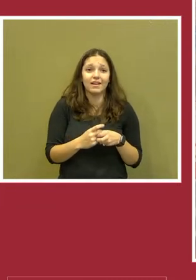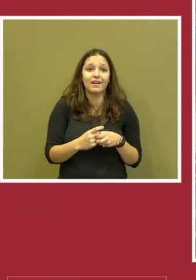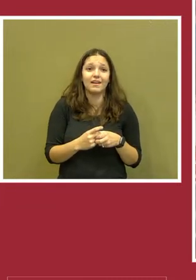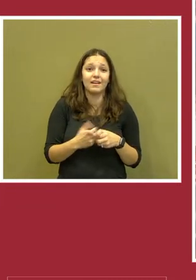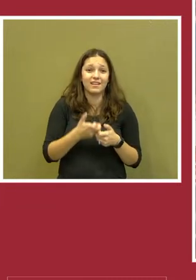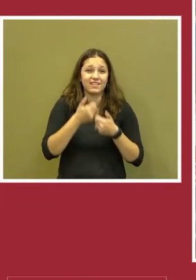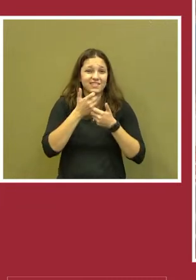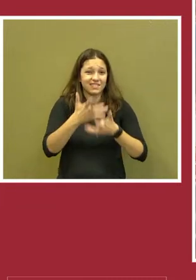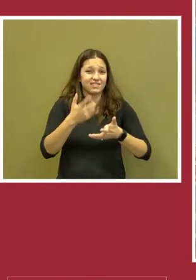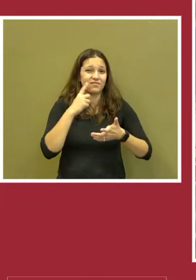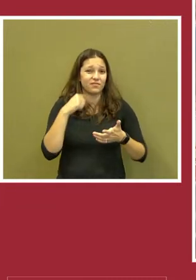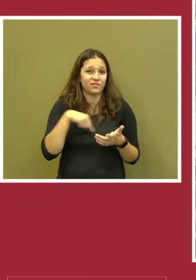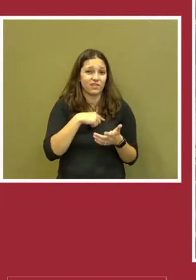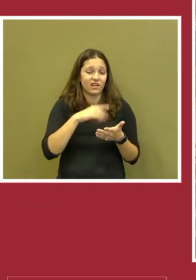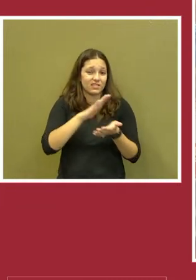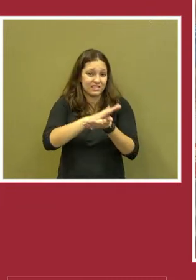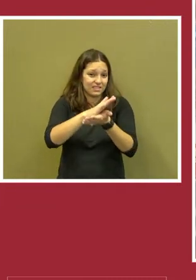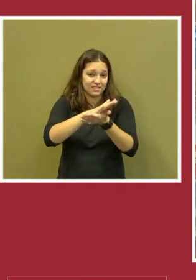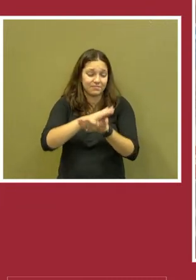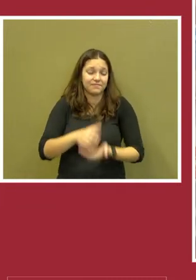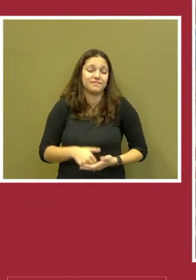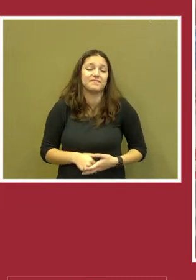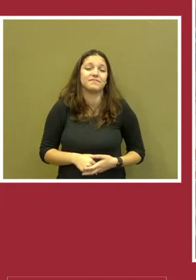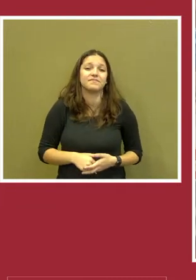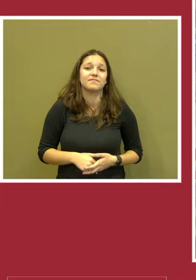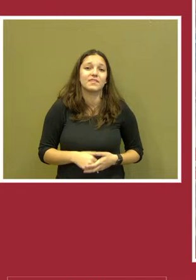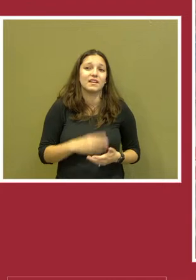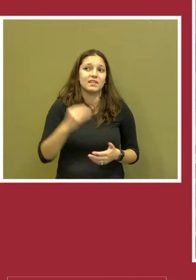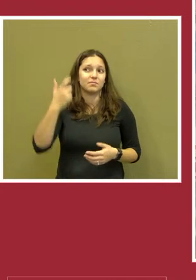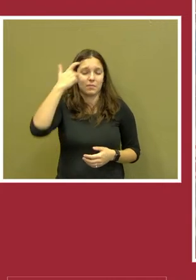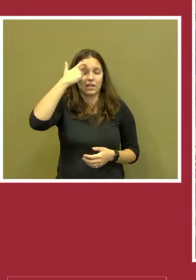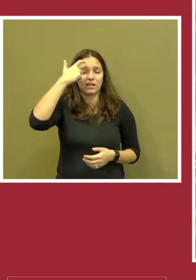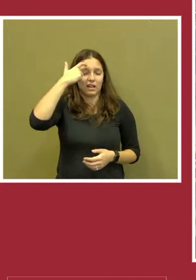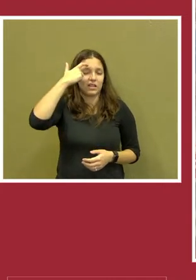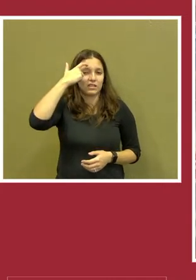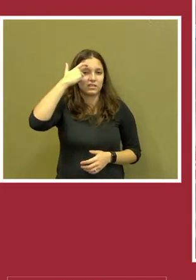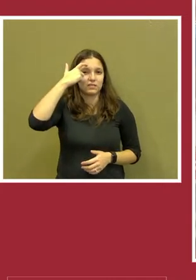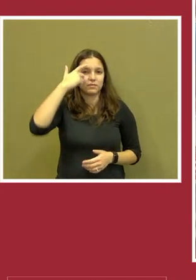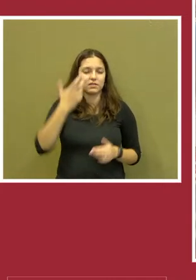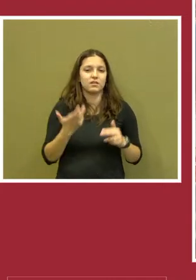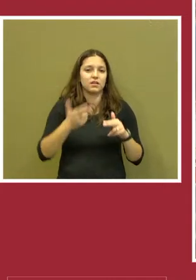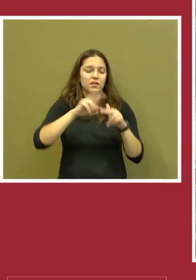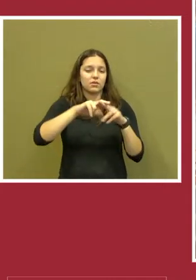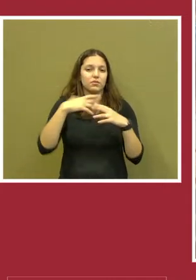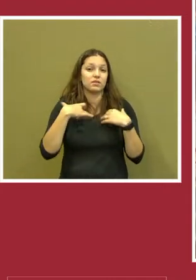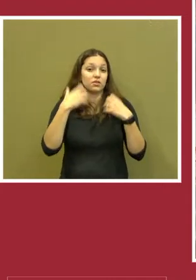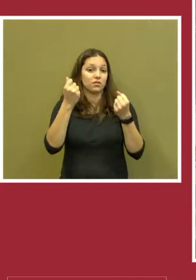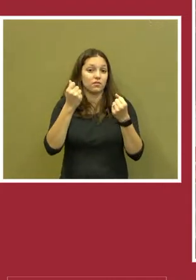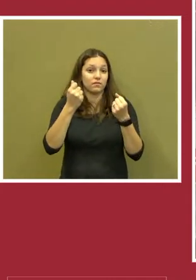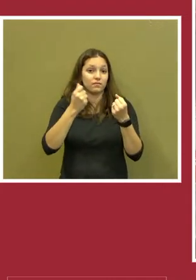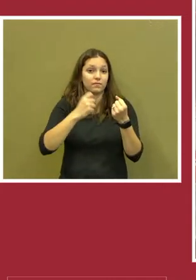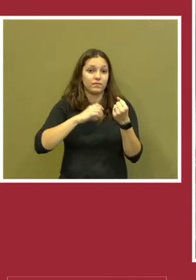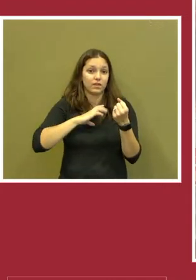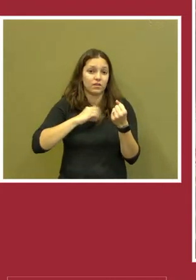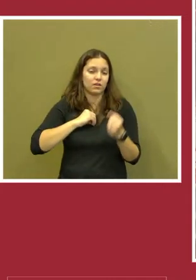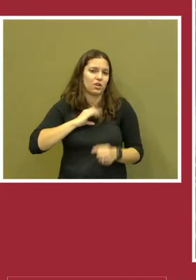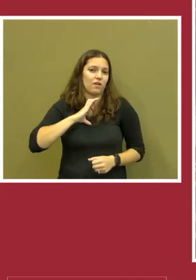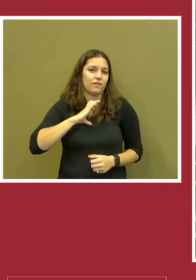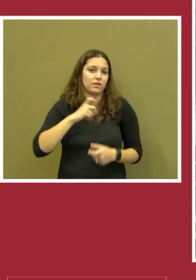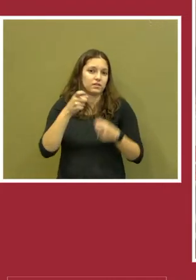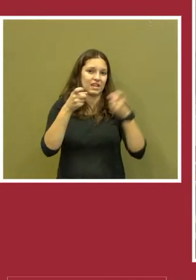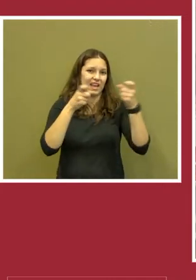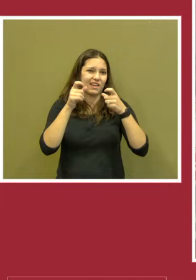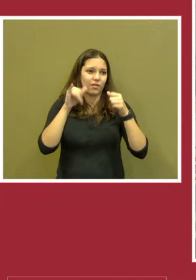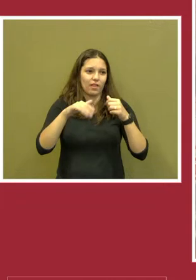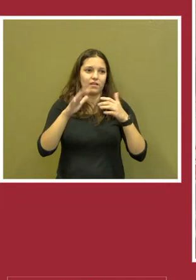on a lot of us academically and mentally, but it increases our confidence in being able to handle